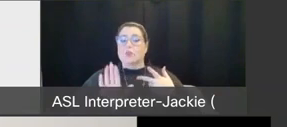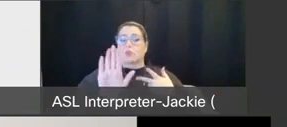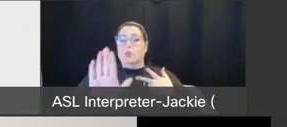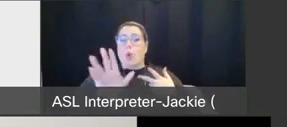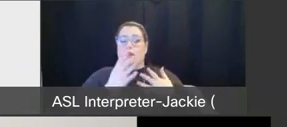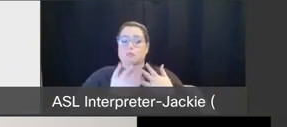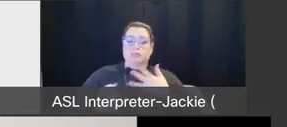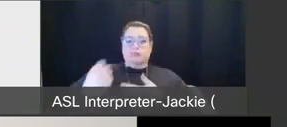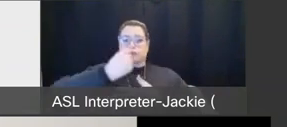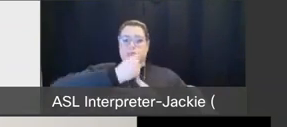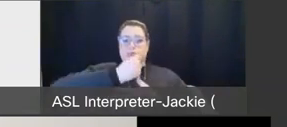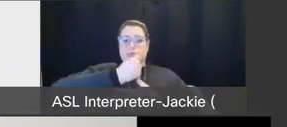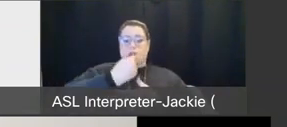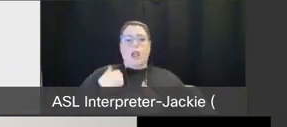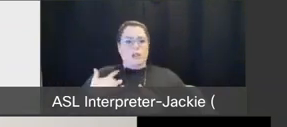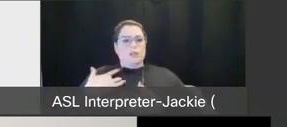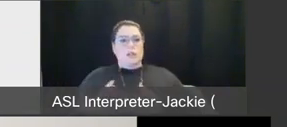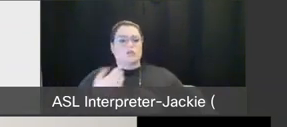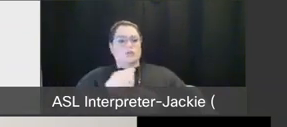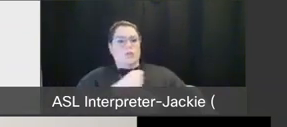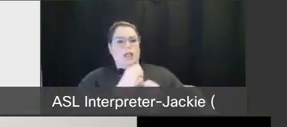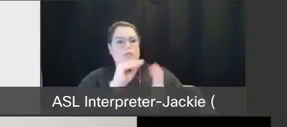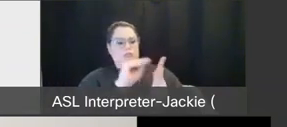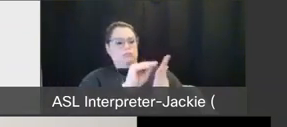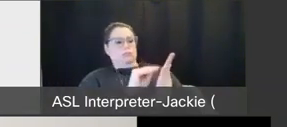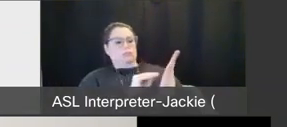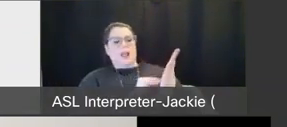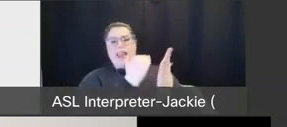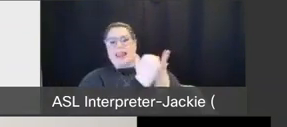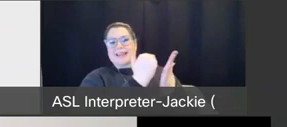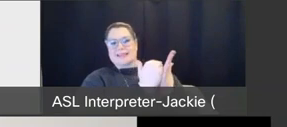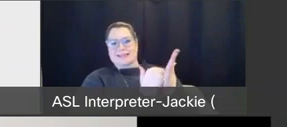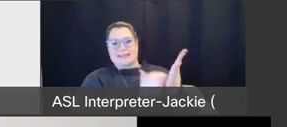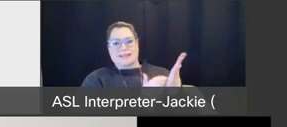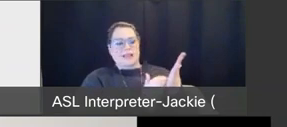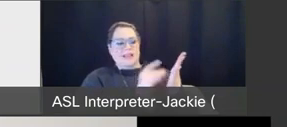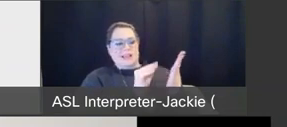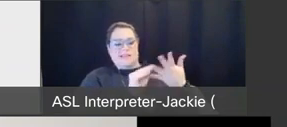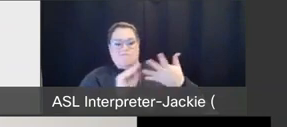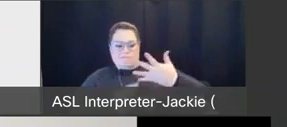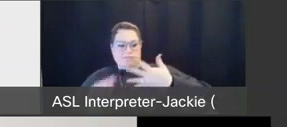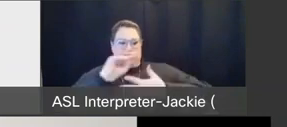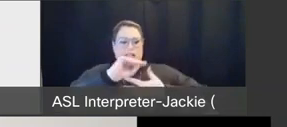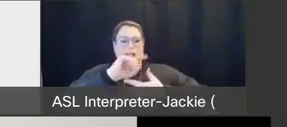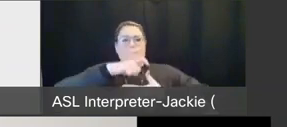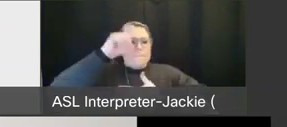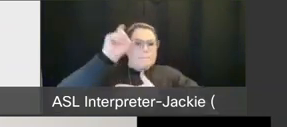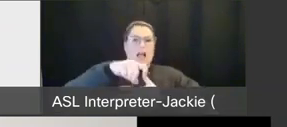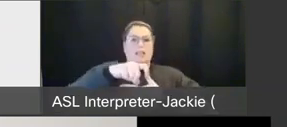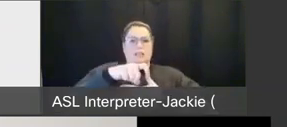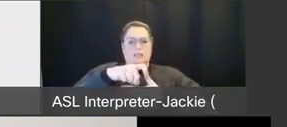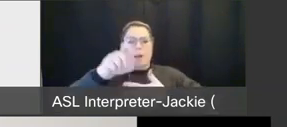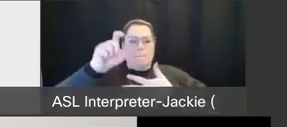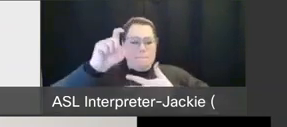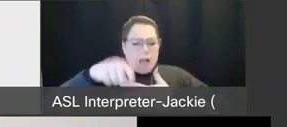project, I create a list, right? These are things that absolutely have to happen. These are things that I want to happen, and wouldn't